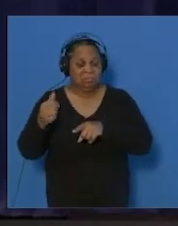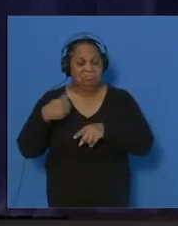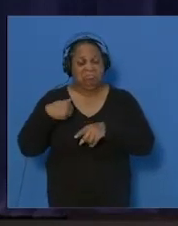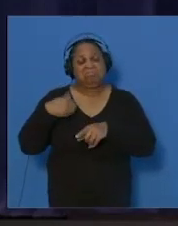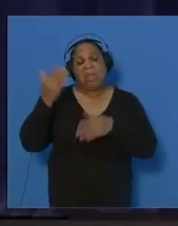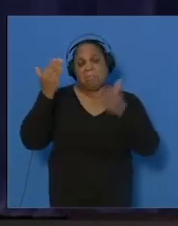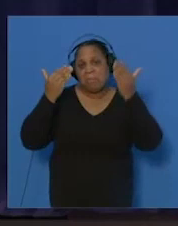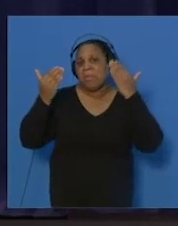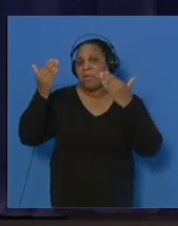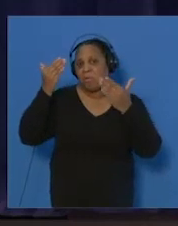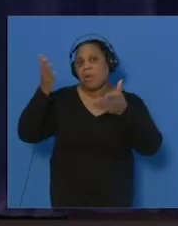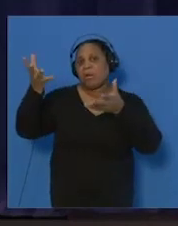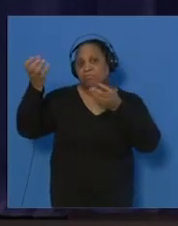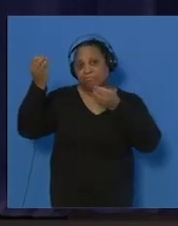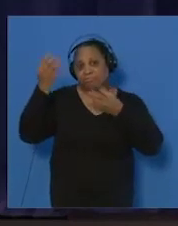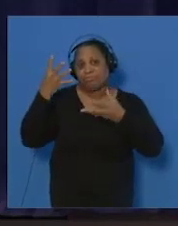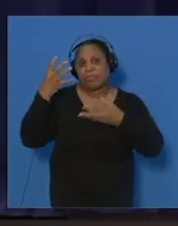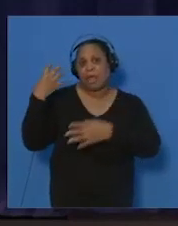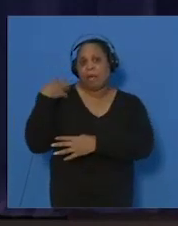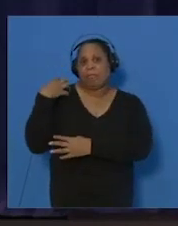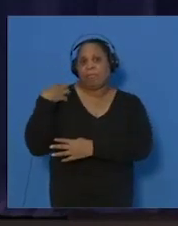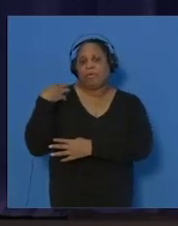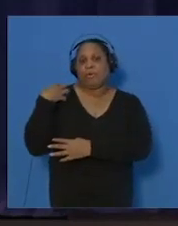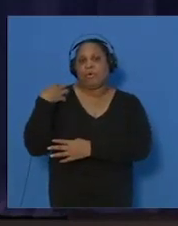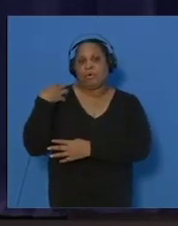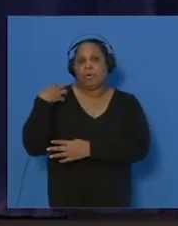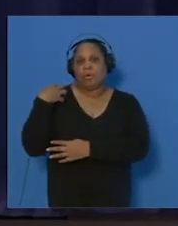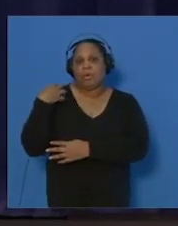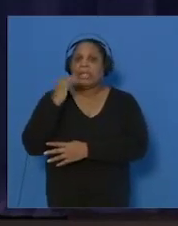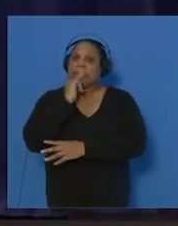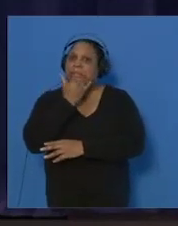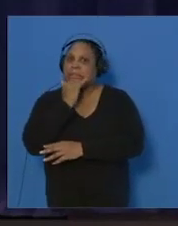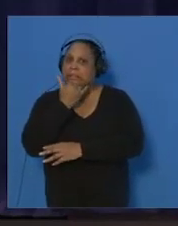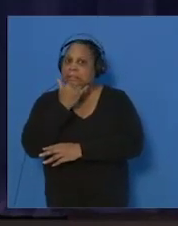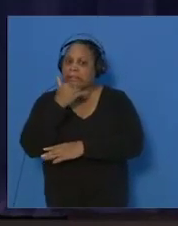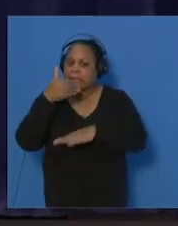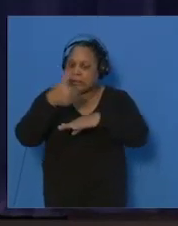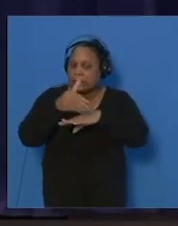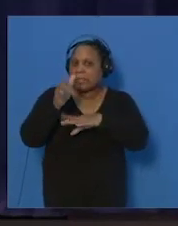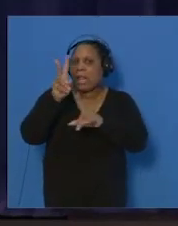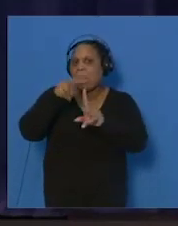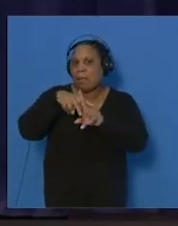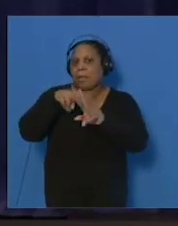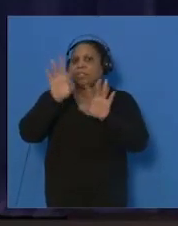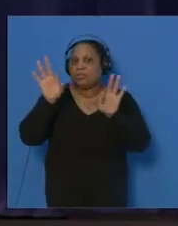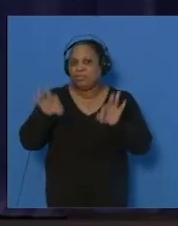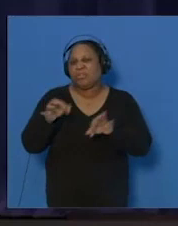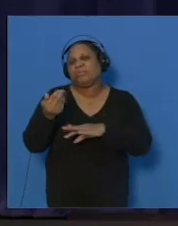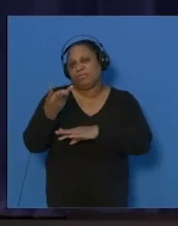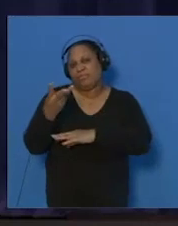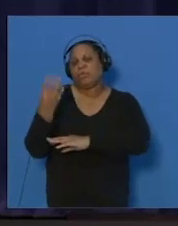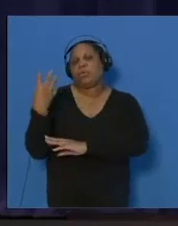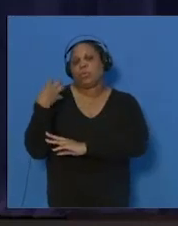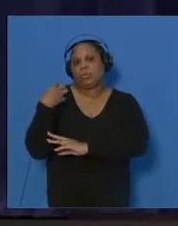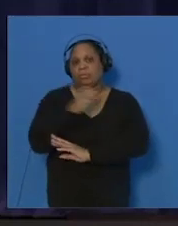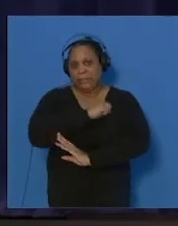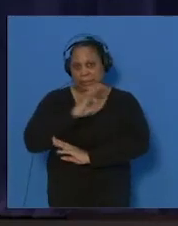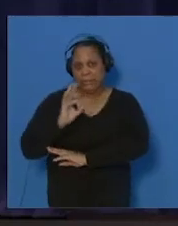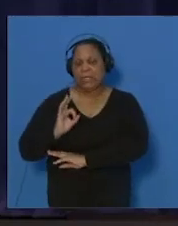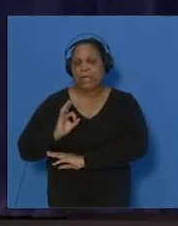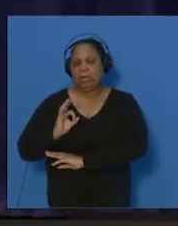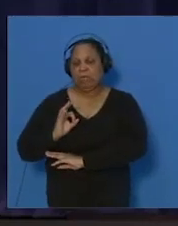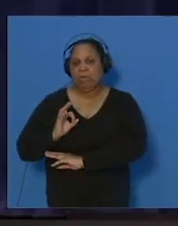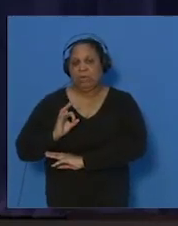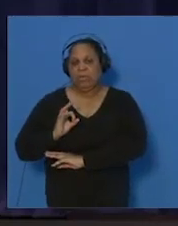aware that an employer mistakenly submitted applications for a couple of their employees.